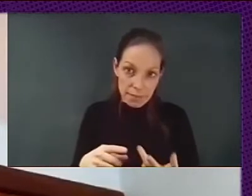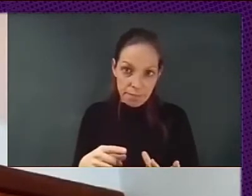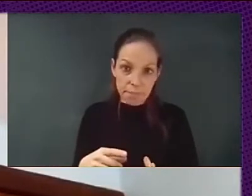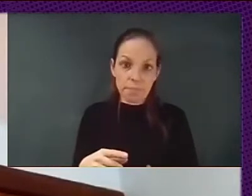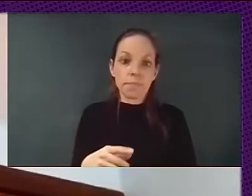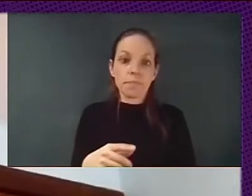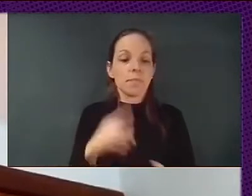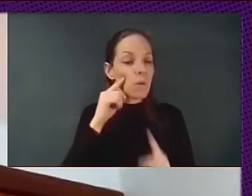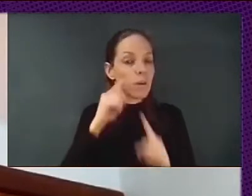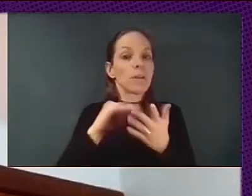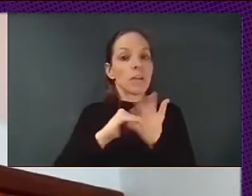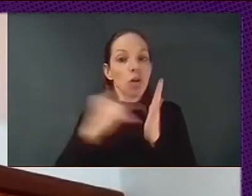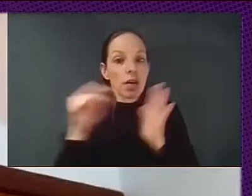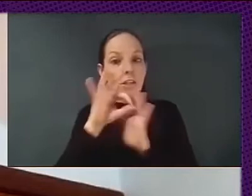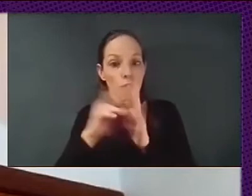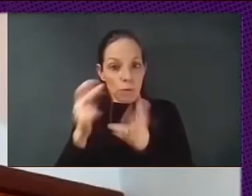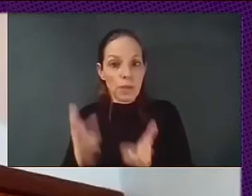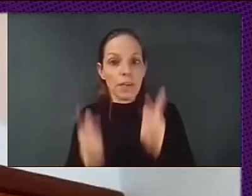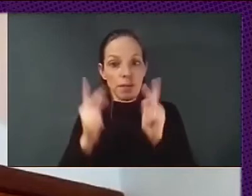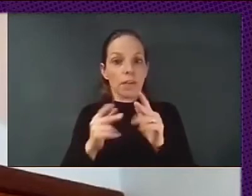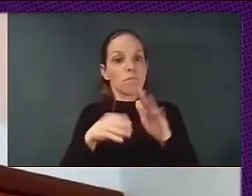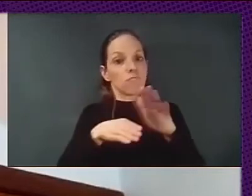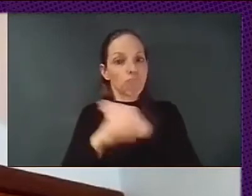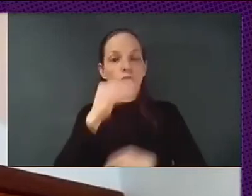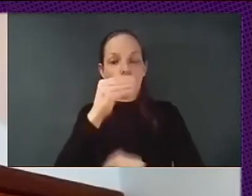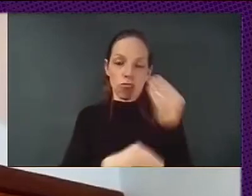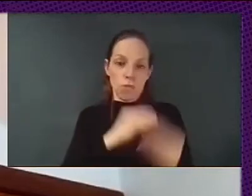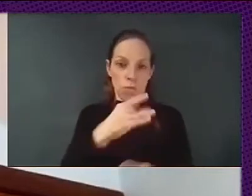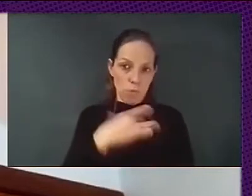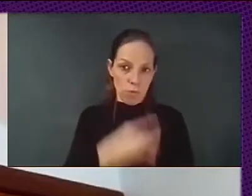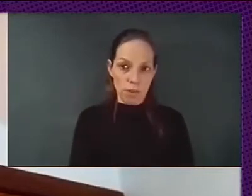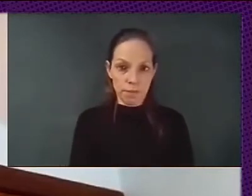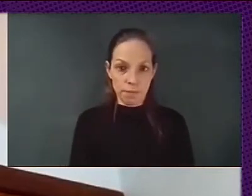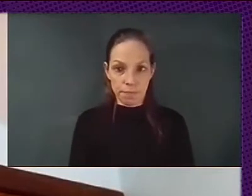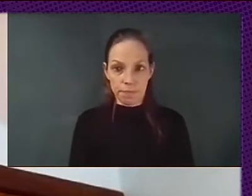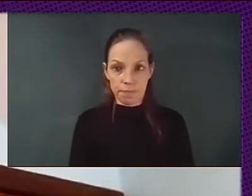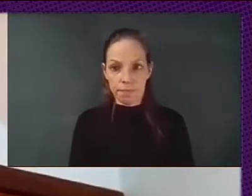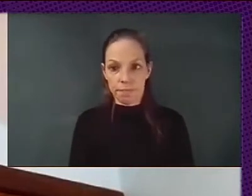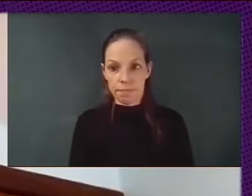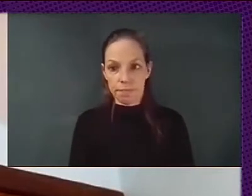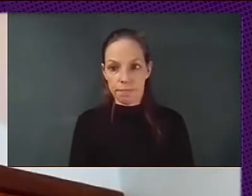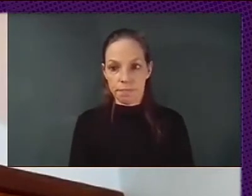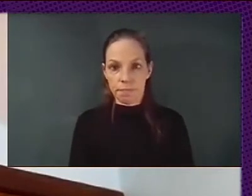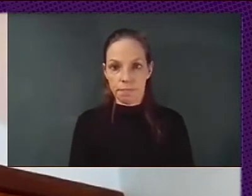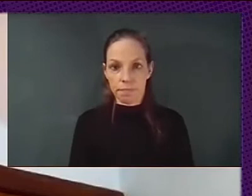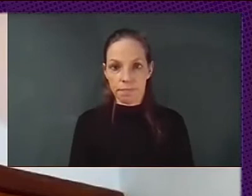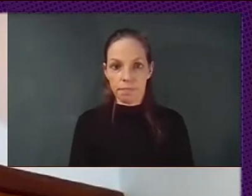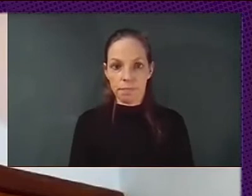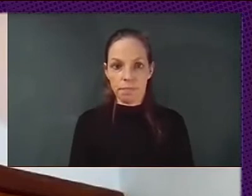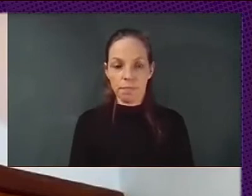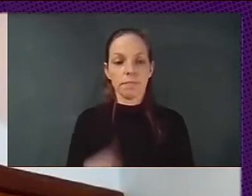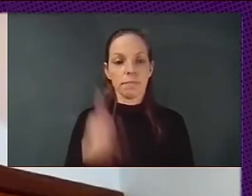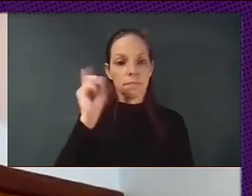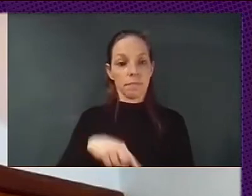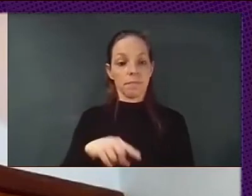funds into developing free and open source software technology. So I just want to close out then in saying two